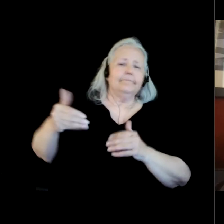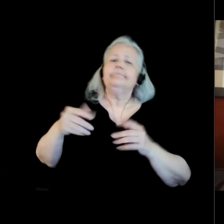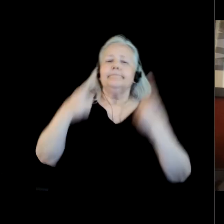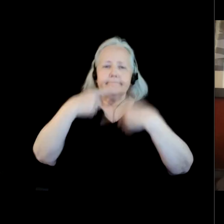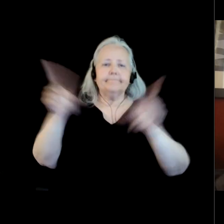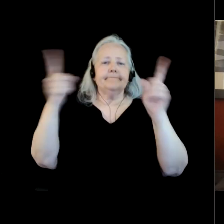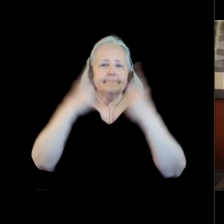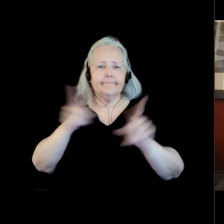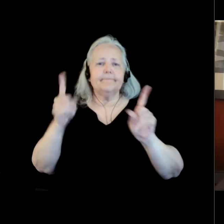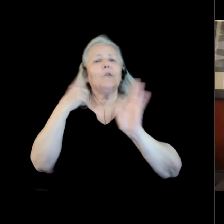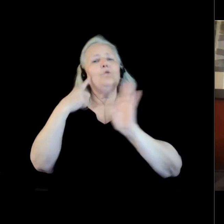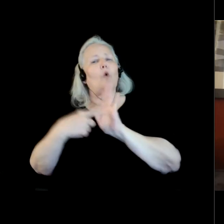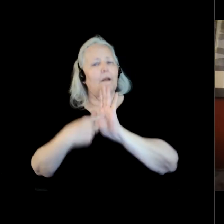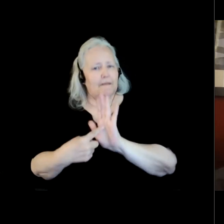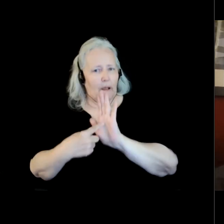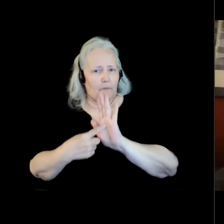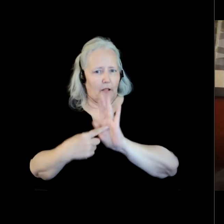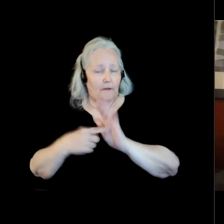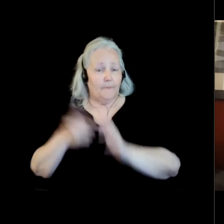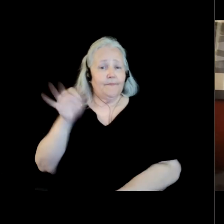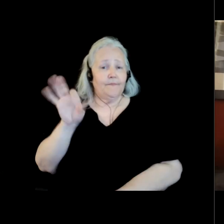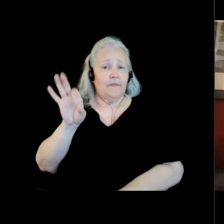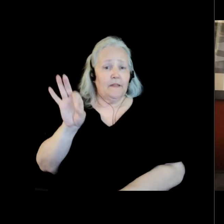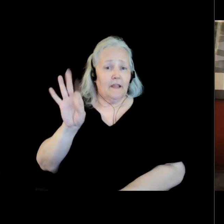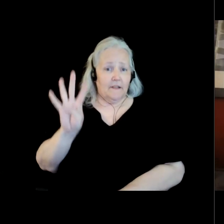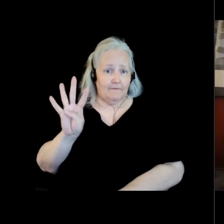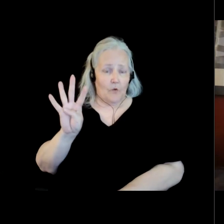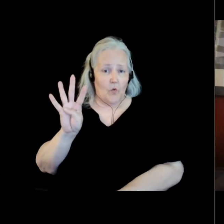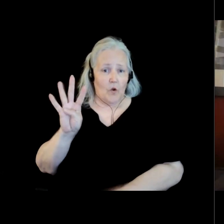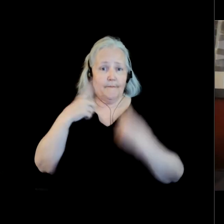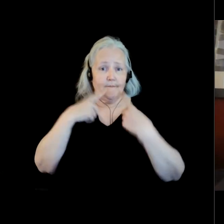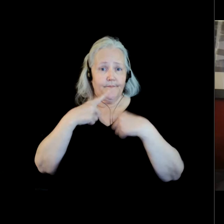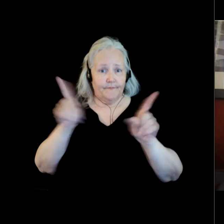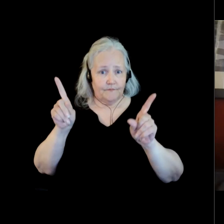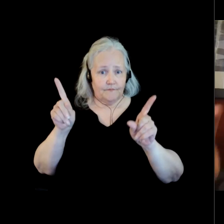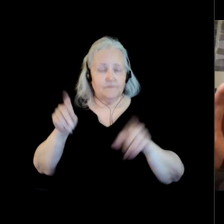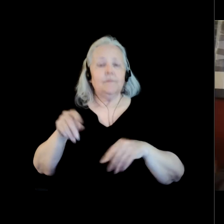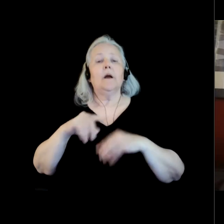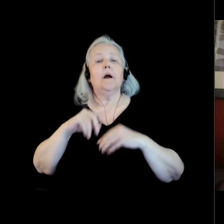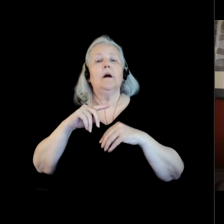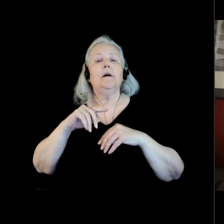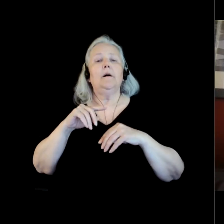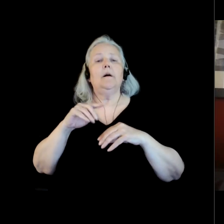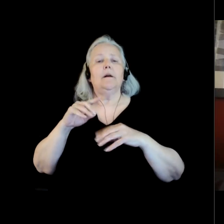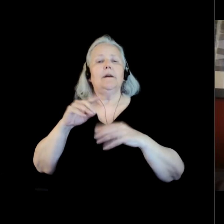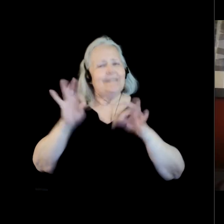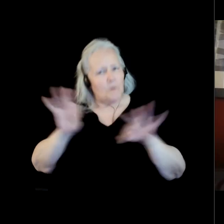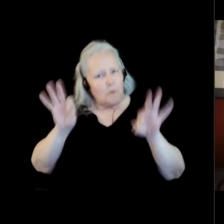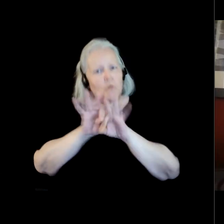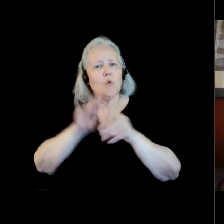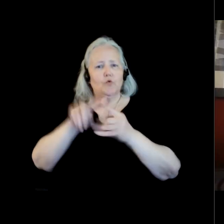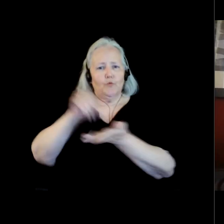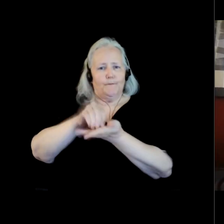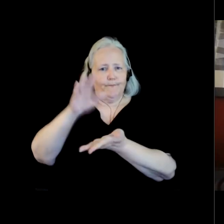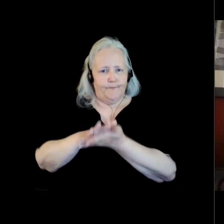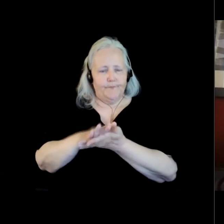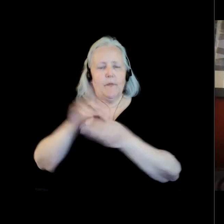sample. A 1994 statement on the importance of documenting linguistic